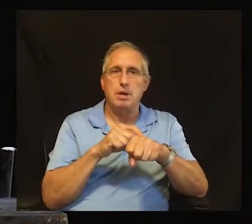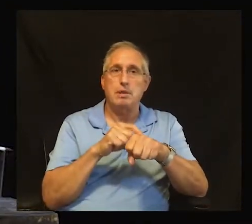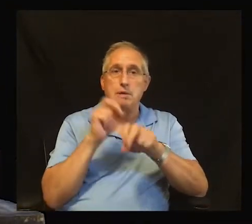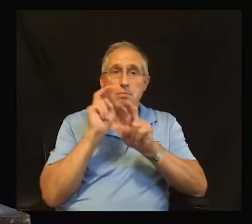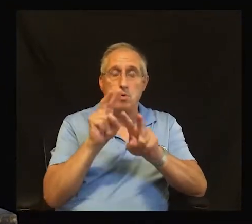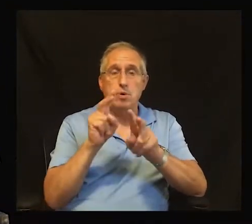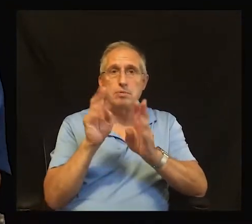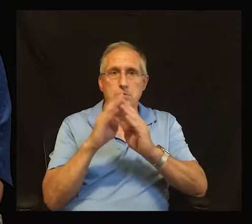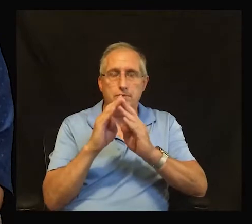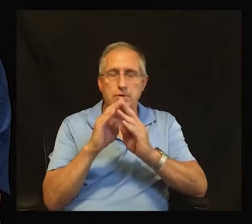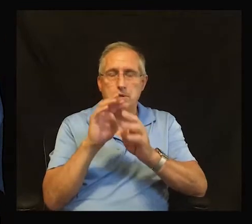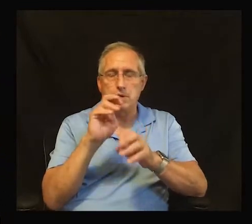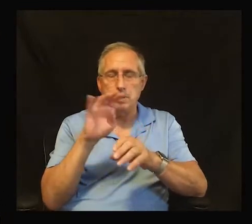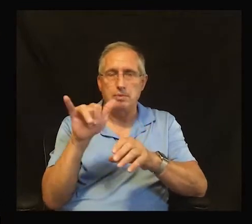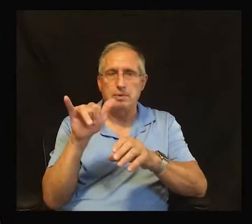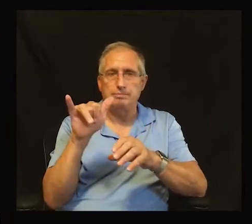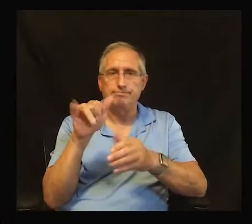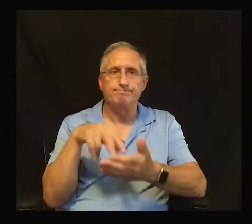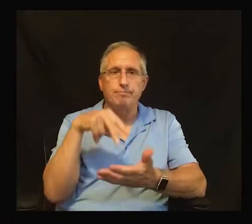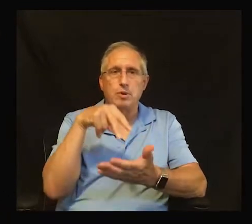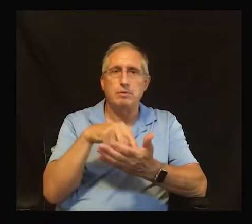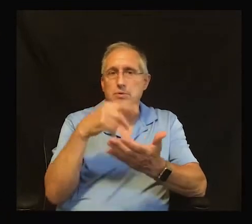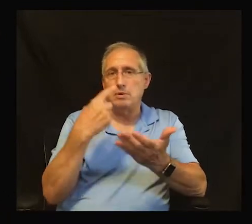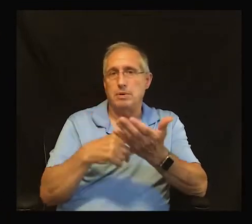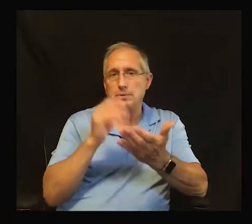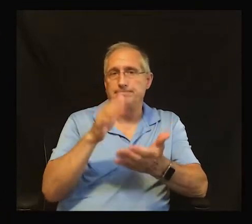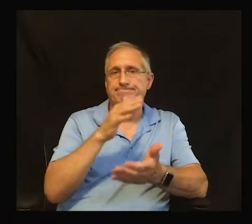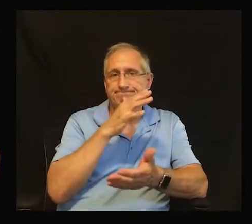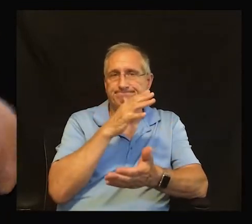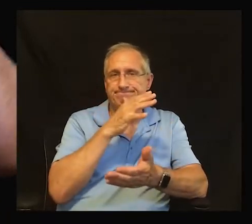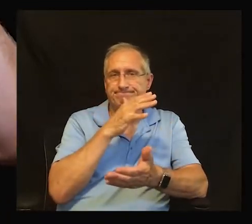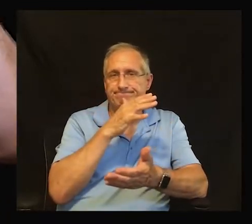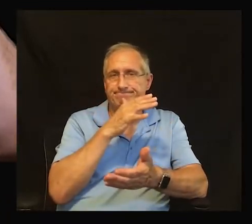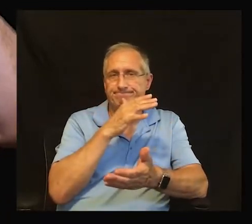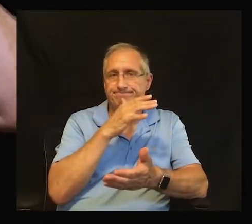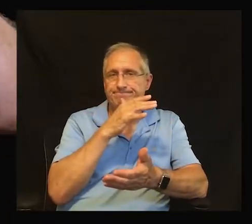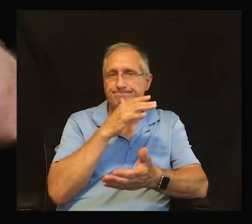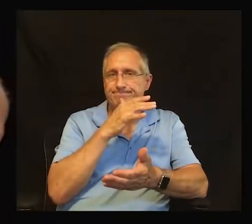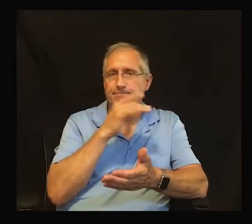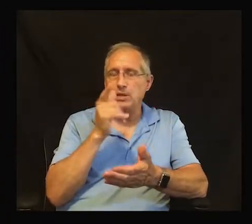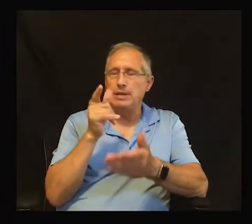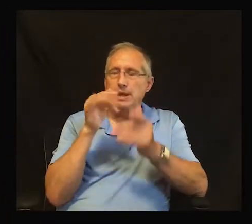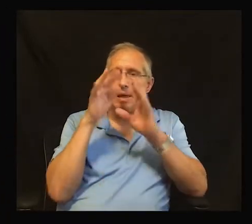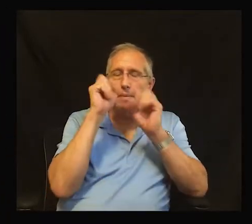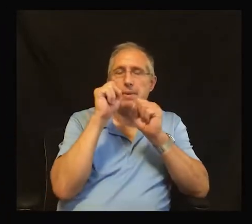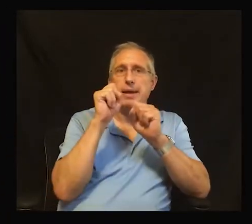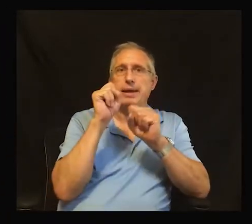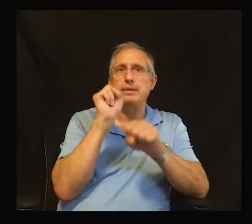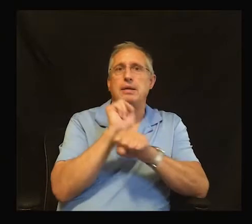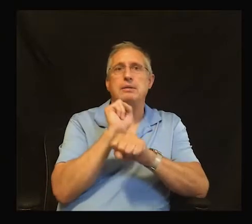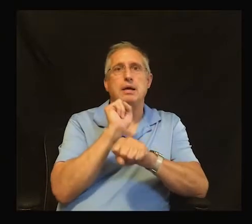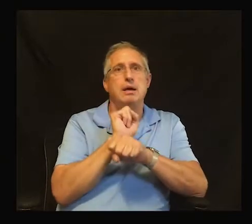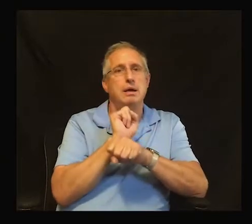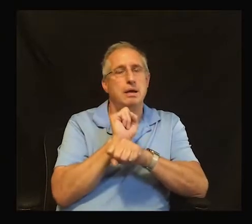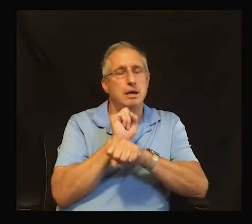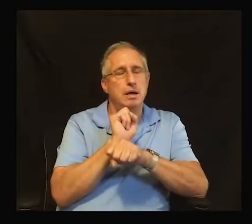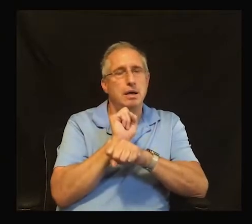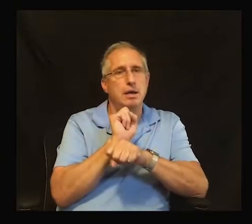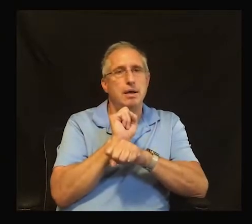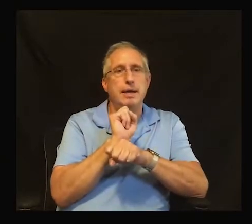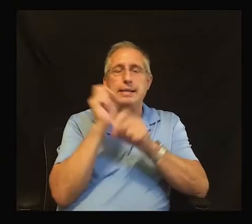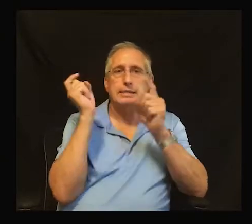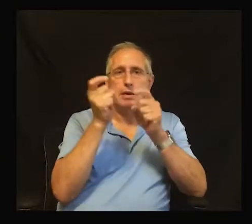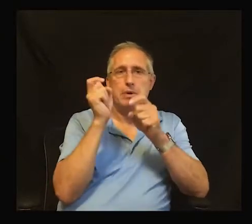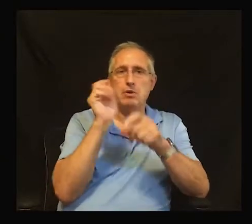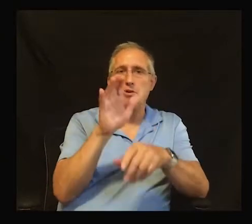memorial service, Emily got up and she talked about her mom. And she just did an amazing job of just